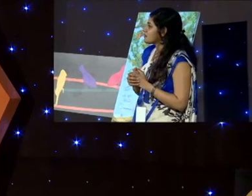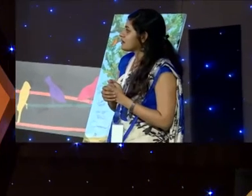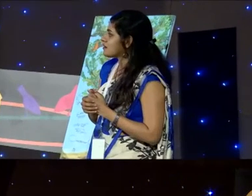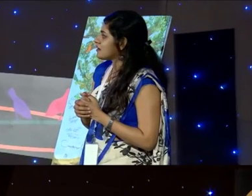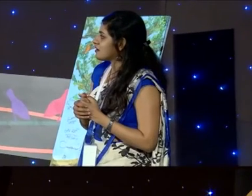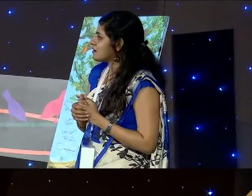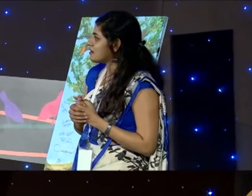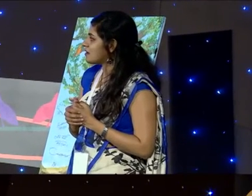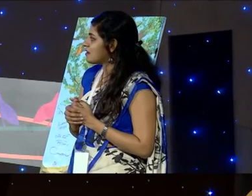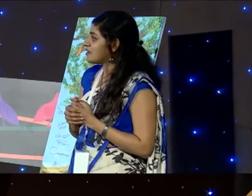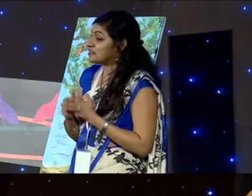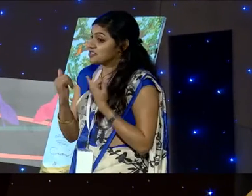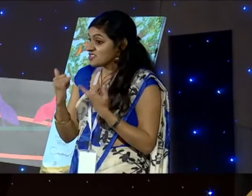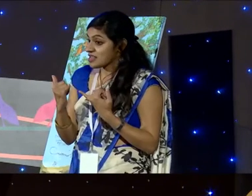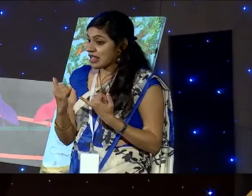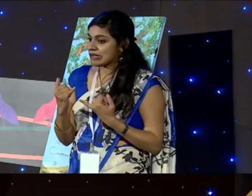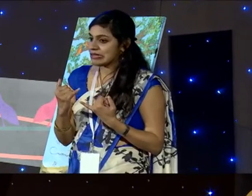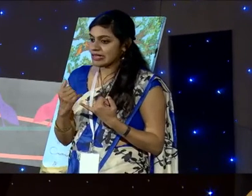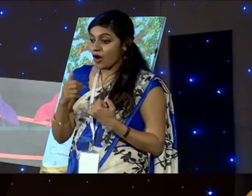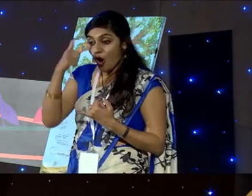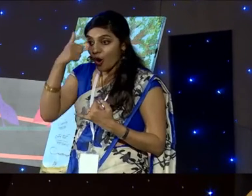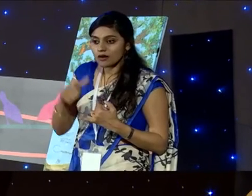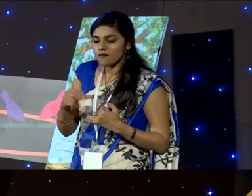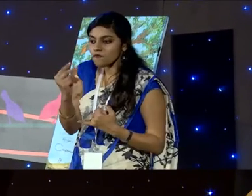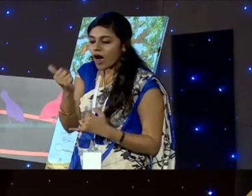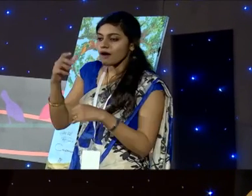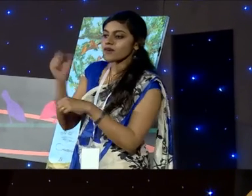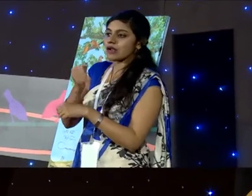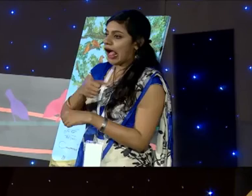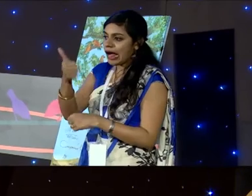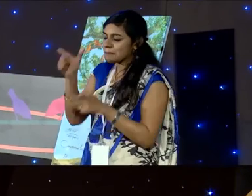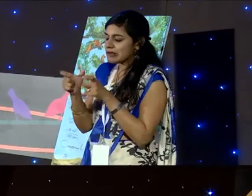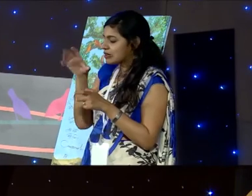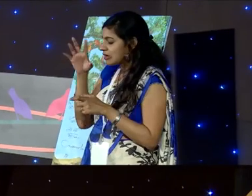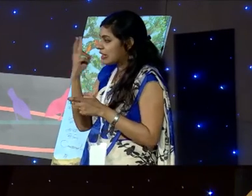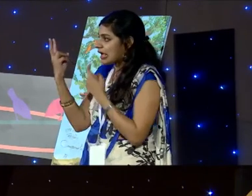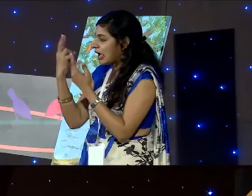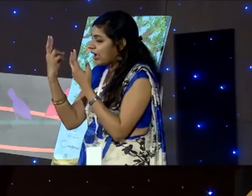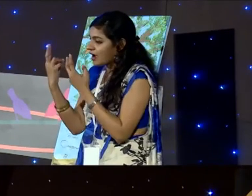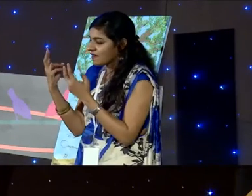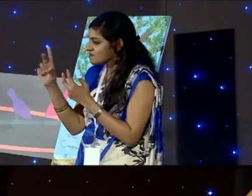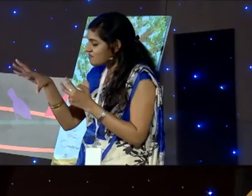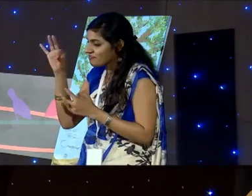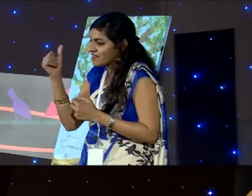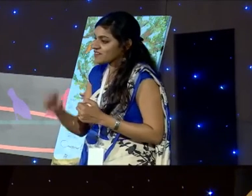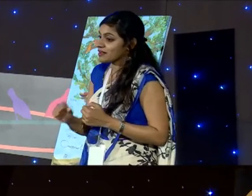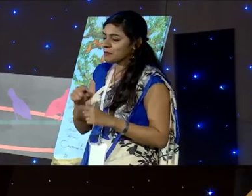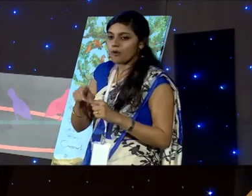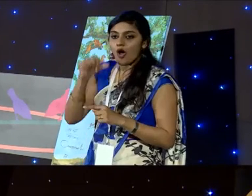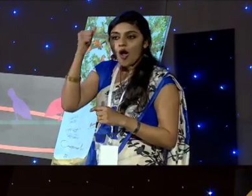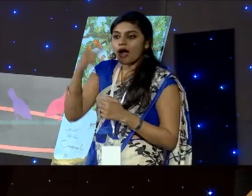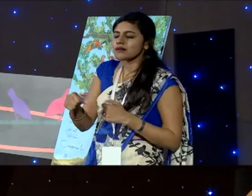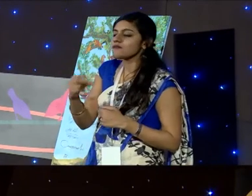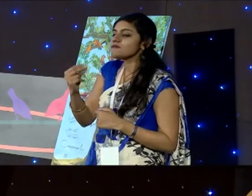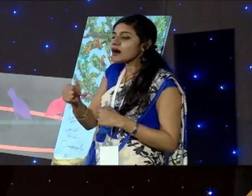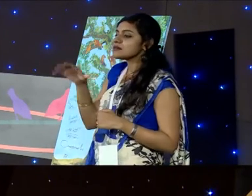picture, and so they miss the detail. But people with autism are super quick and super accurate at finding the